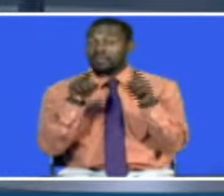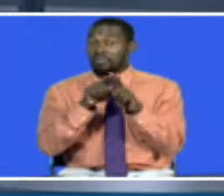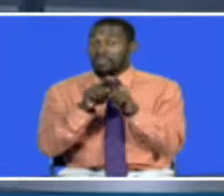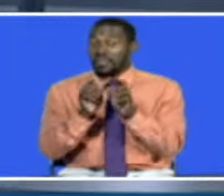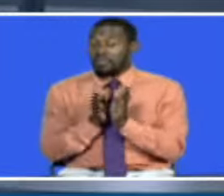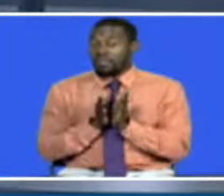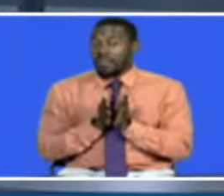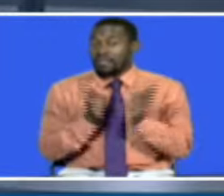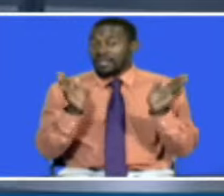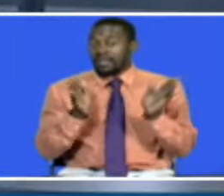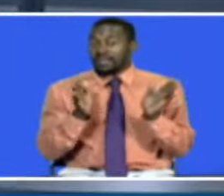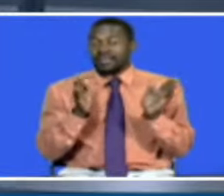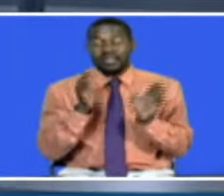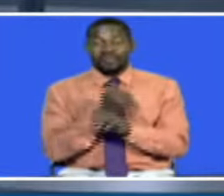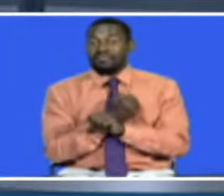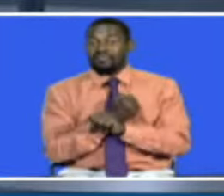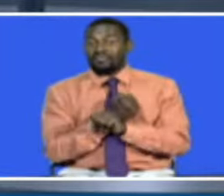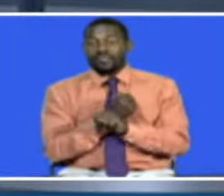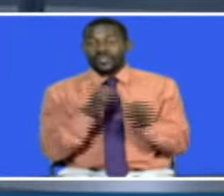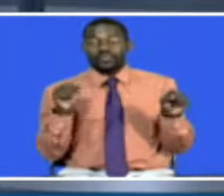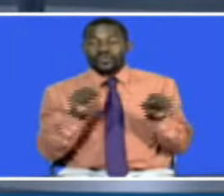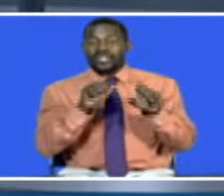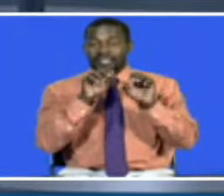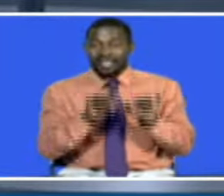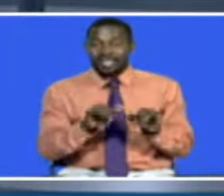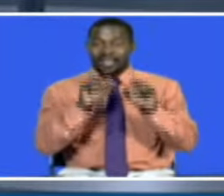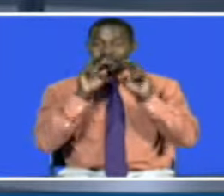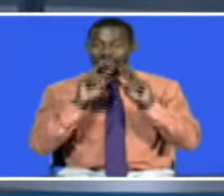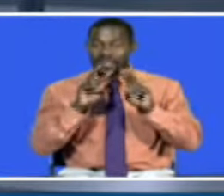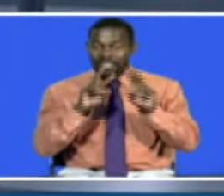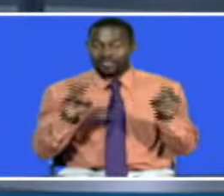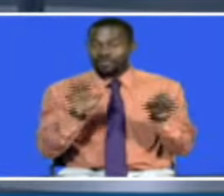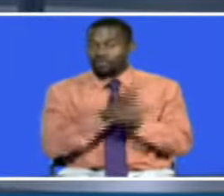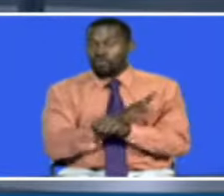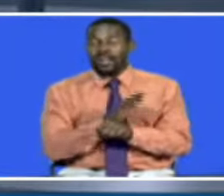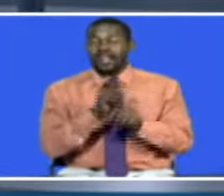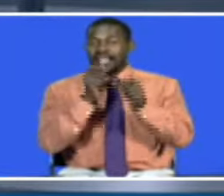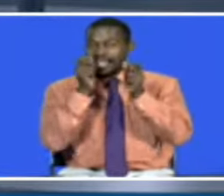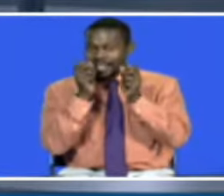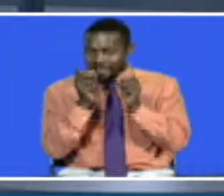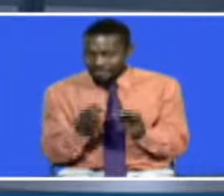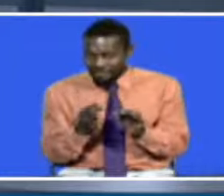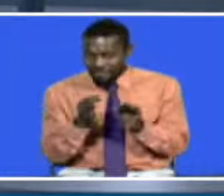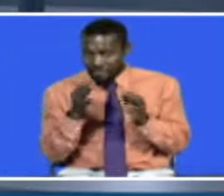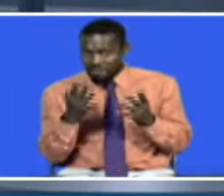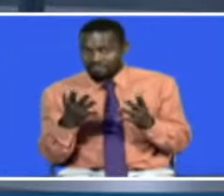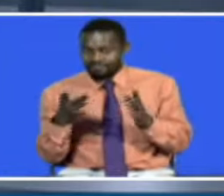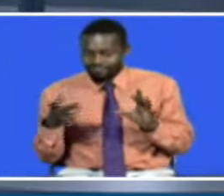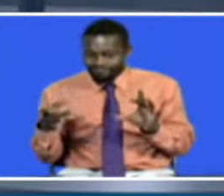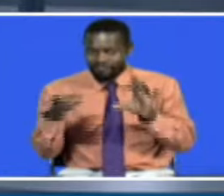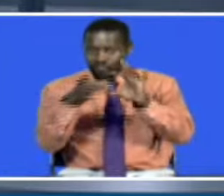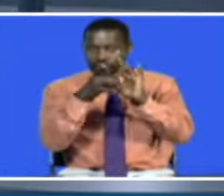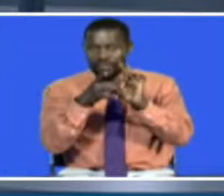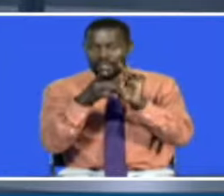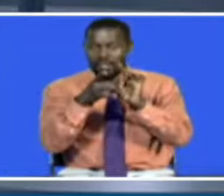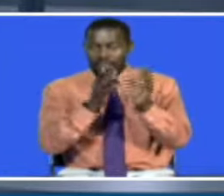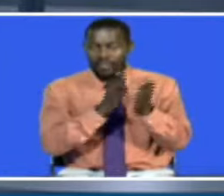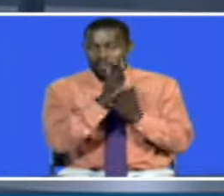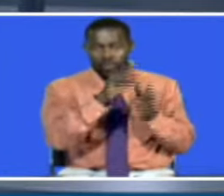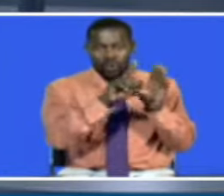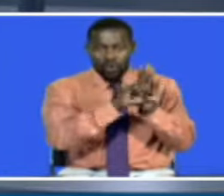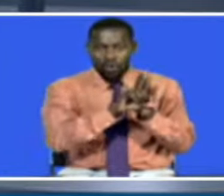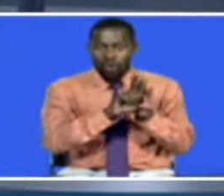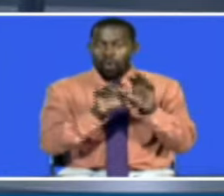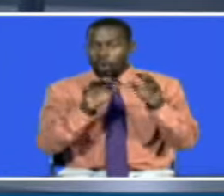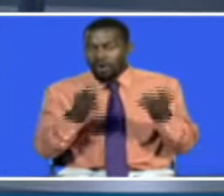a situation where the two have to be forced by either the law or a decision of parliament